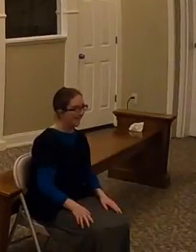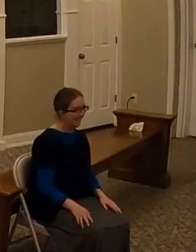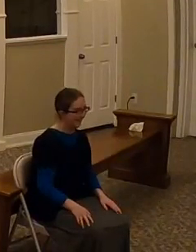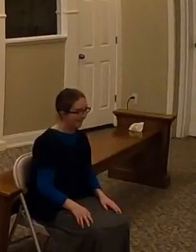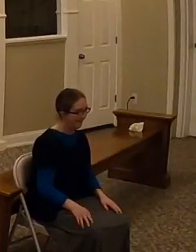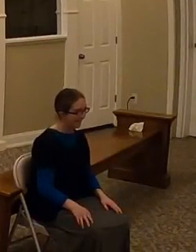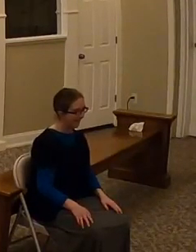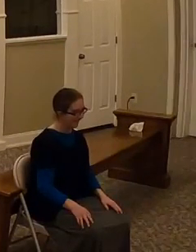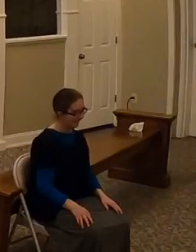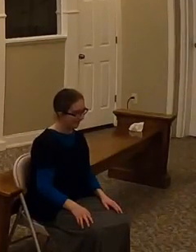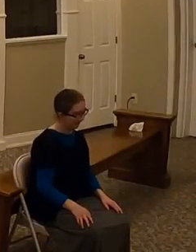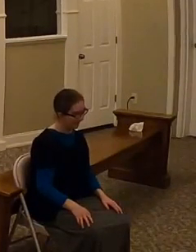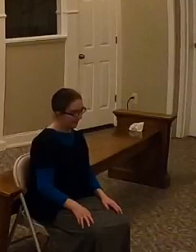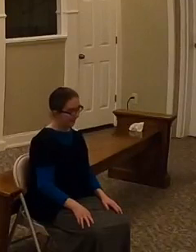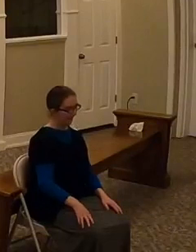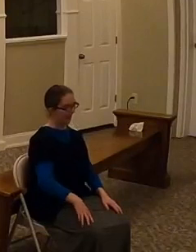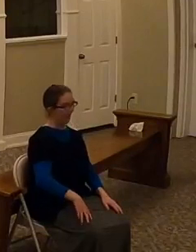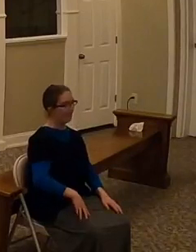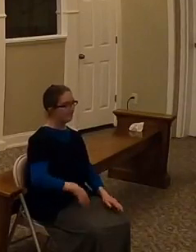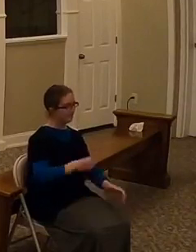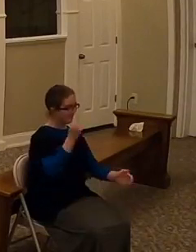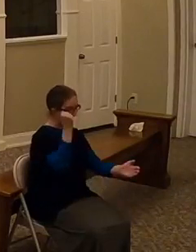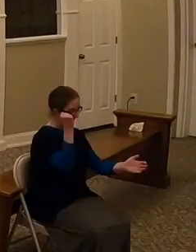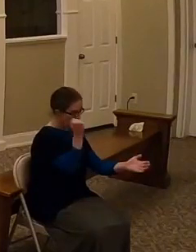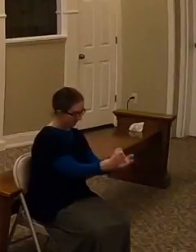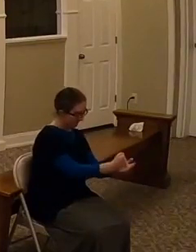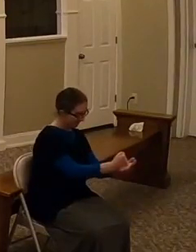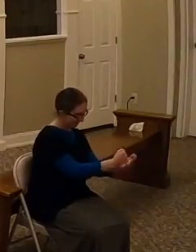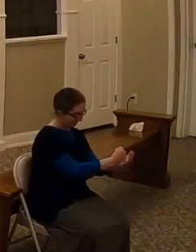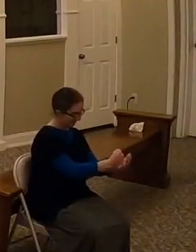Hello. Boy, I nailed some of y'all just then.